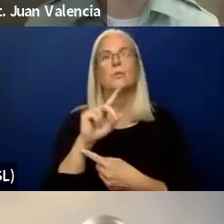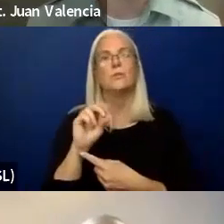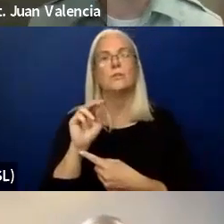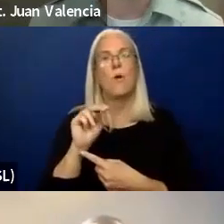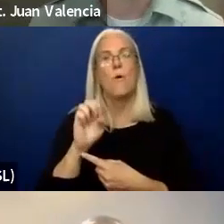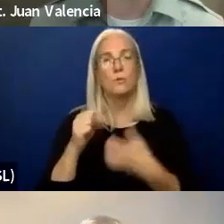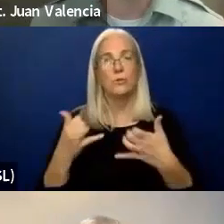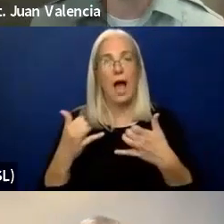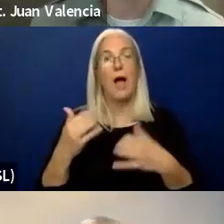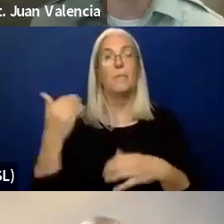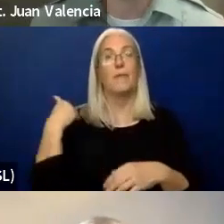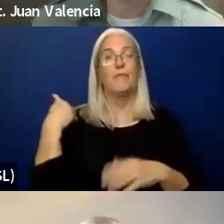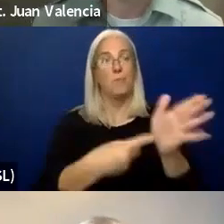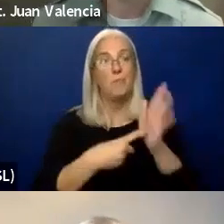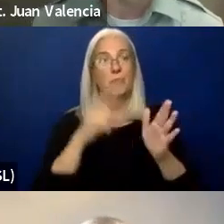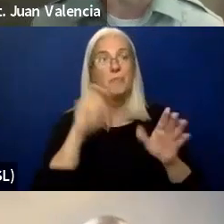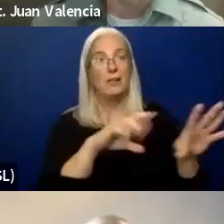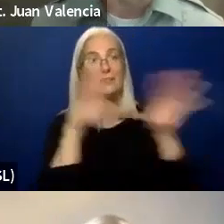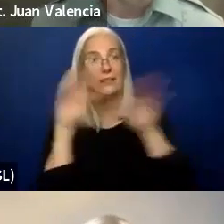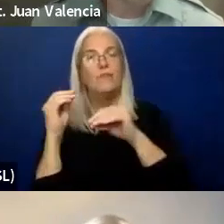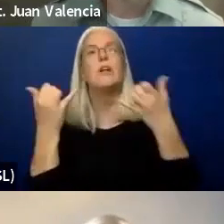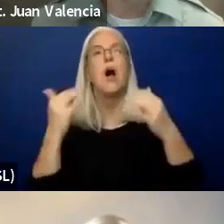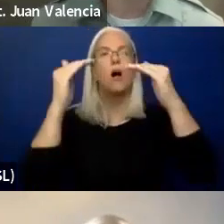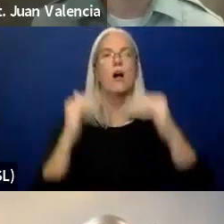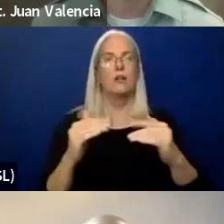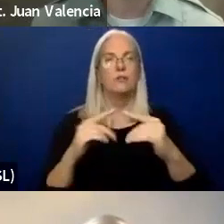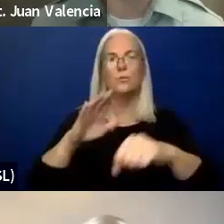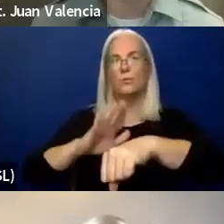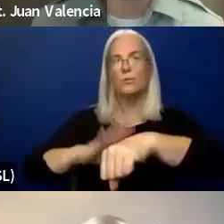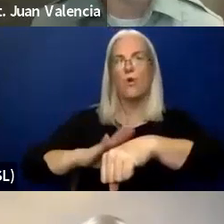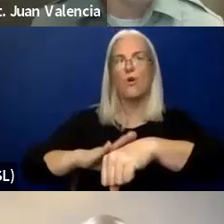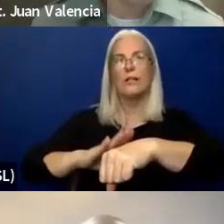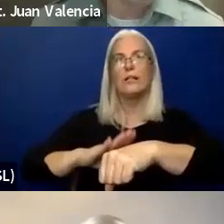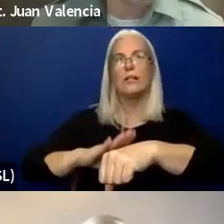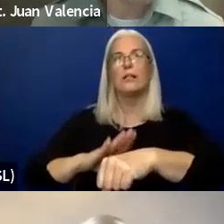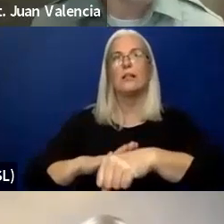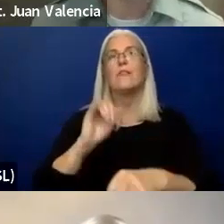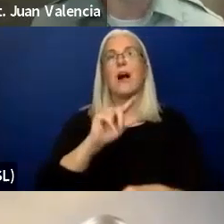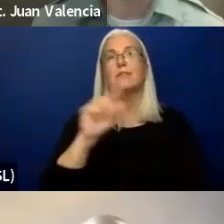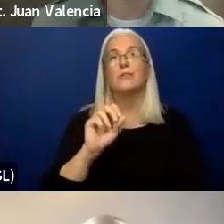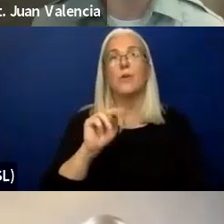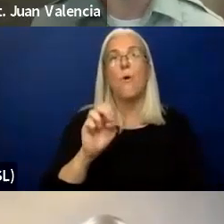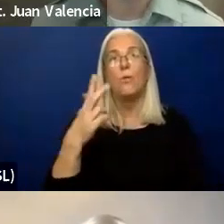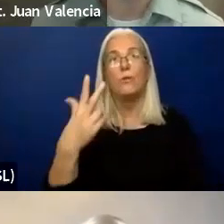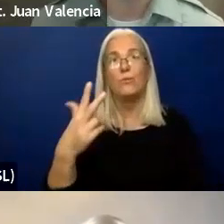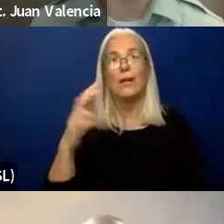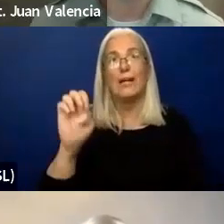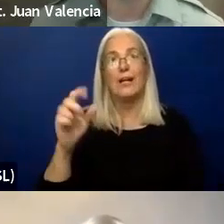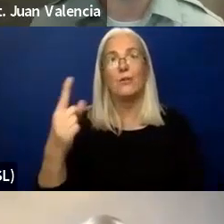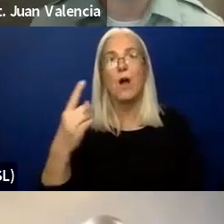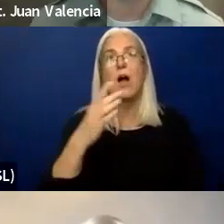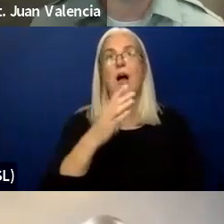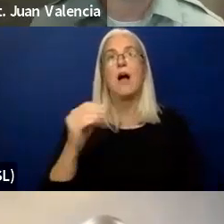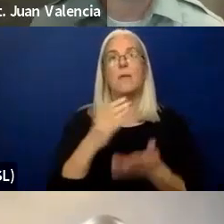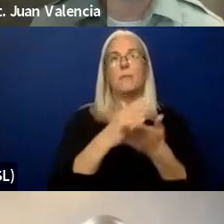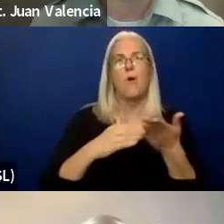It's zone 3P1 and partial zone 2P1. Those were